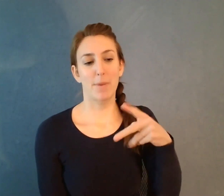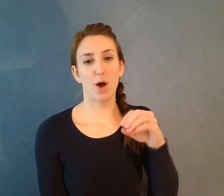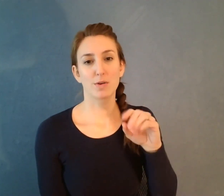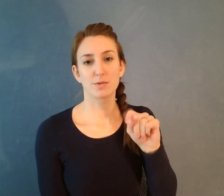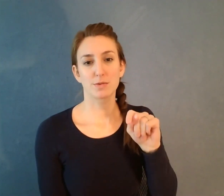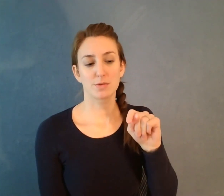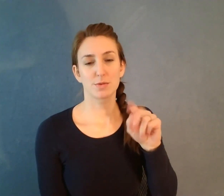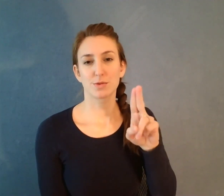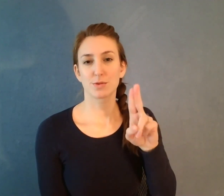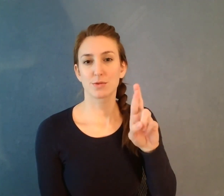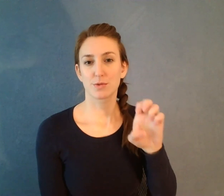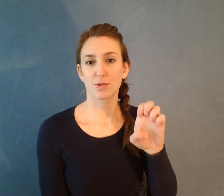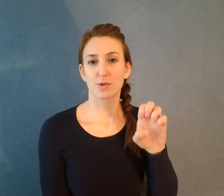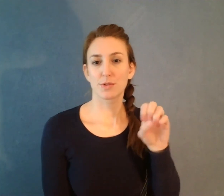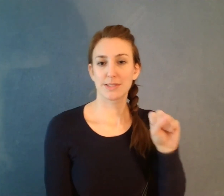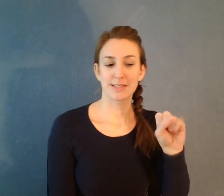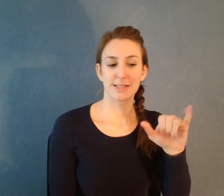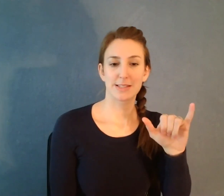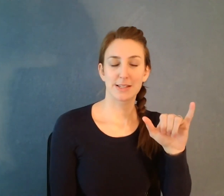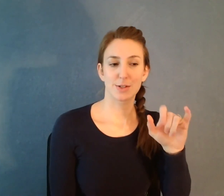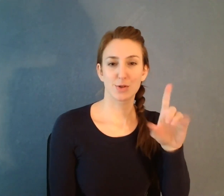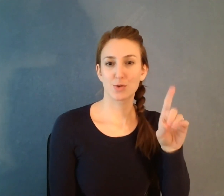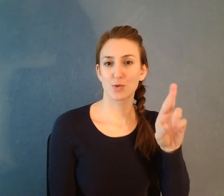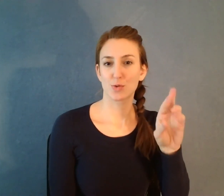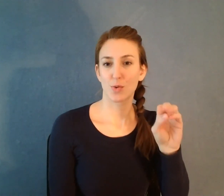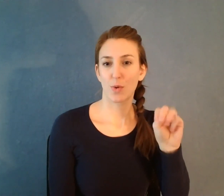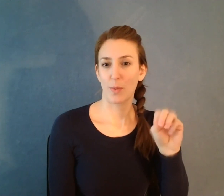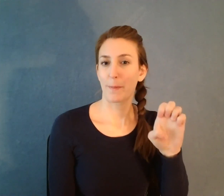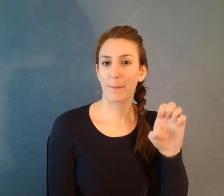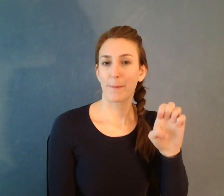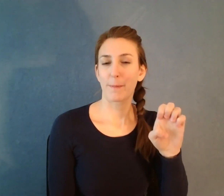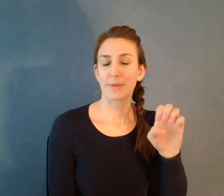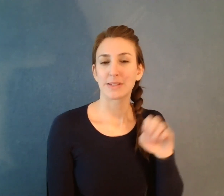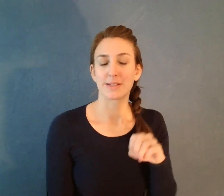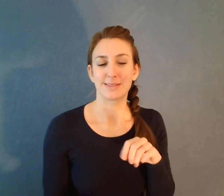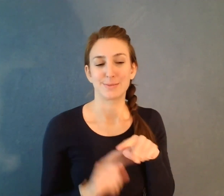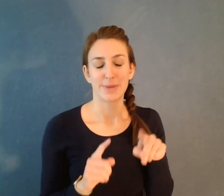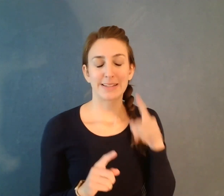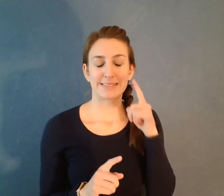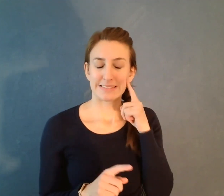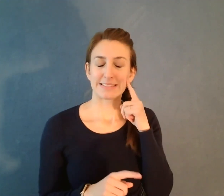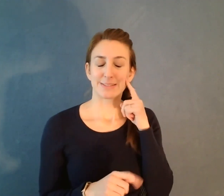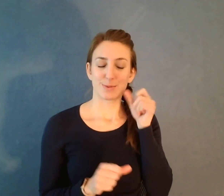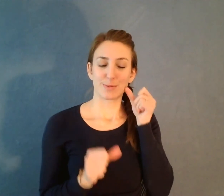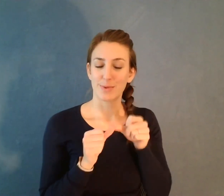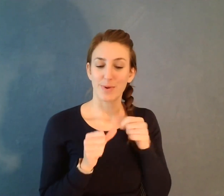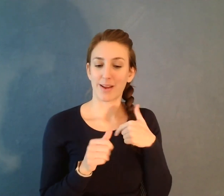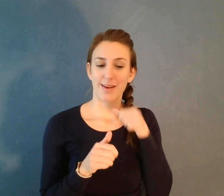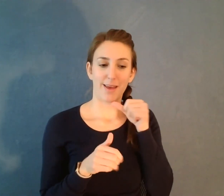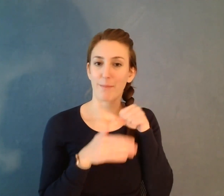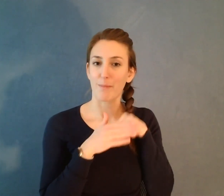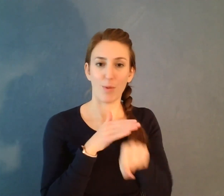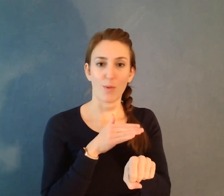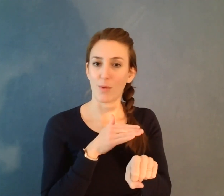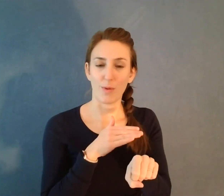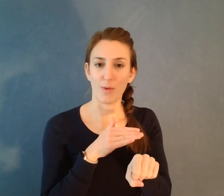I wasn't born with the systems that were meant for me. So it's about breaking those barriers, about making sure that I